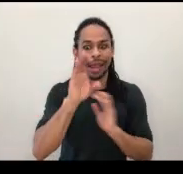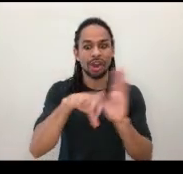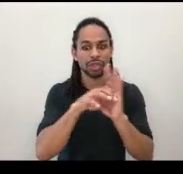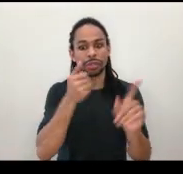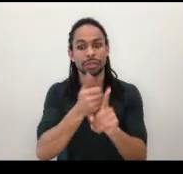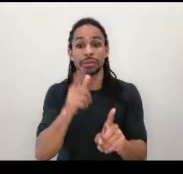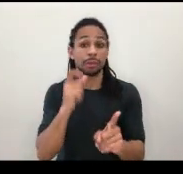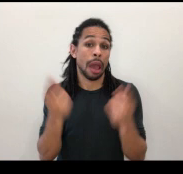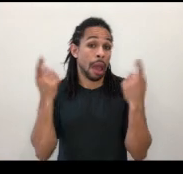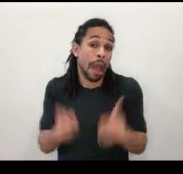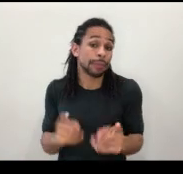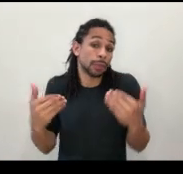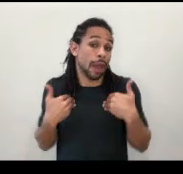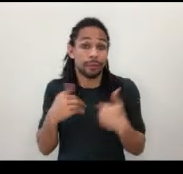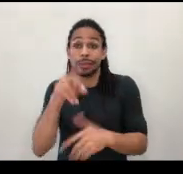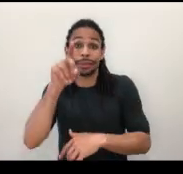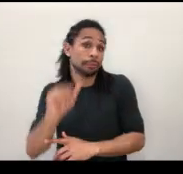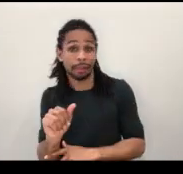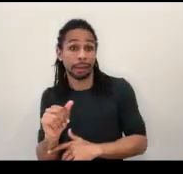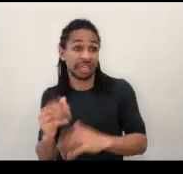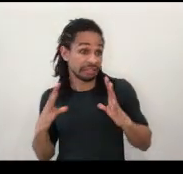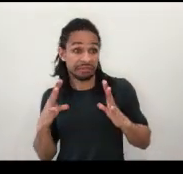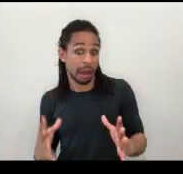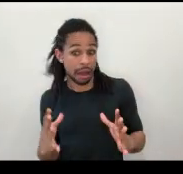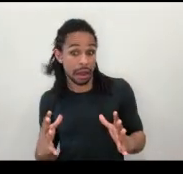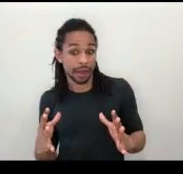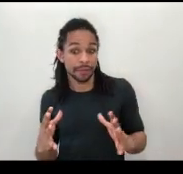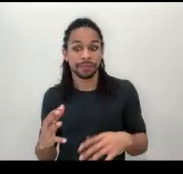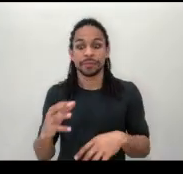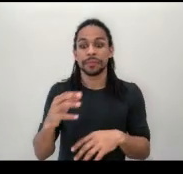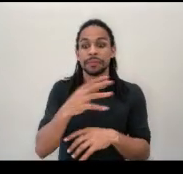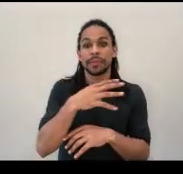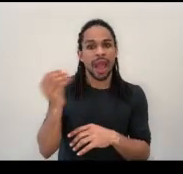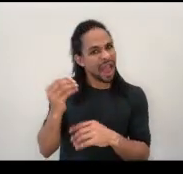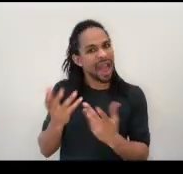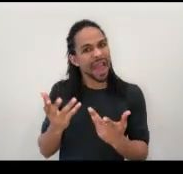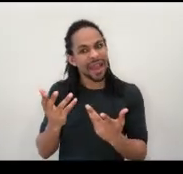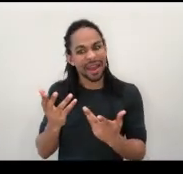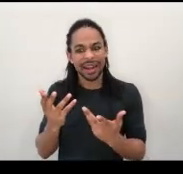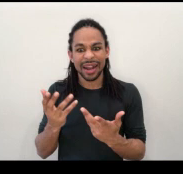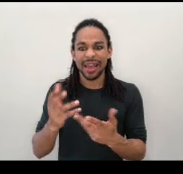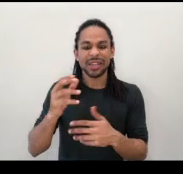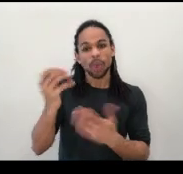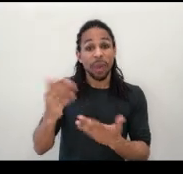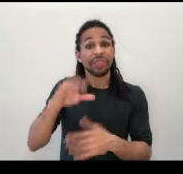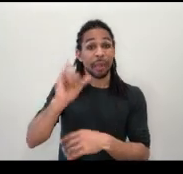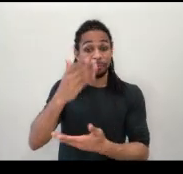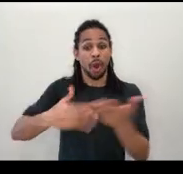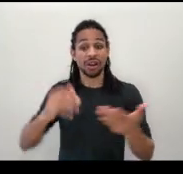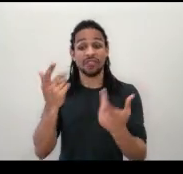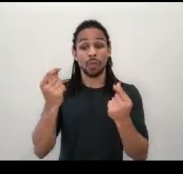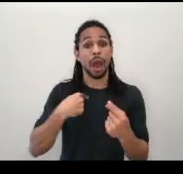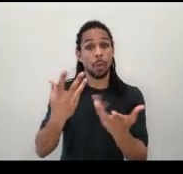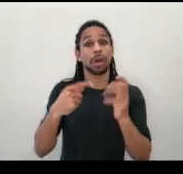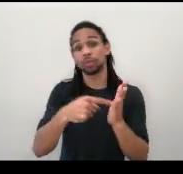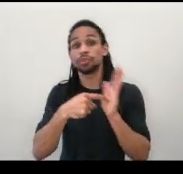characters who happen to have disability. So, part of what our